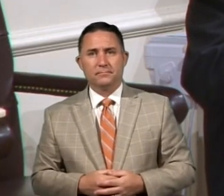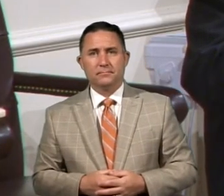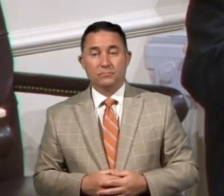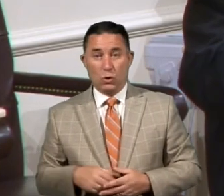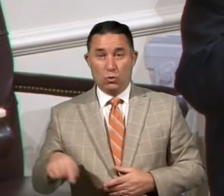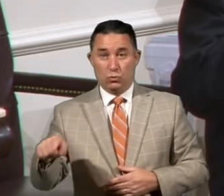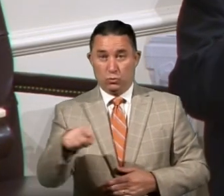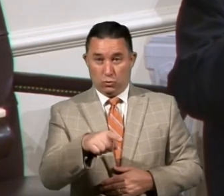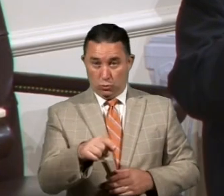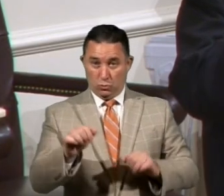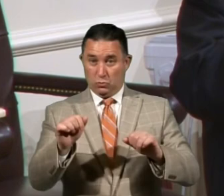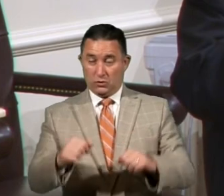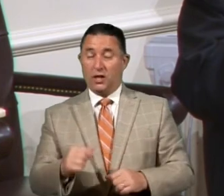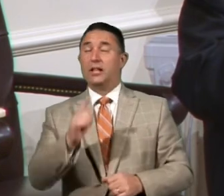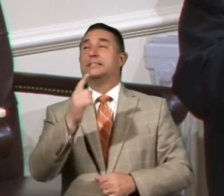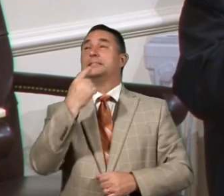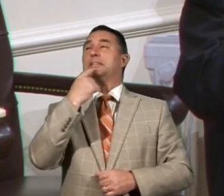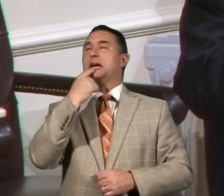Can you say,